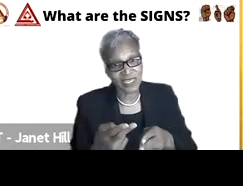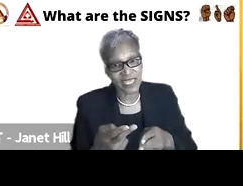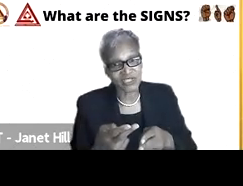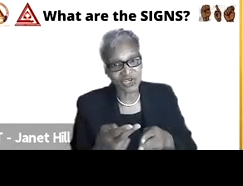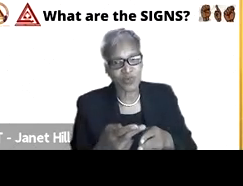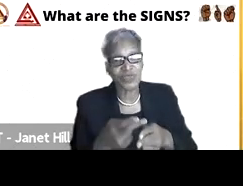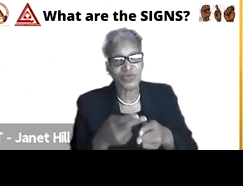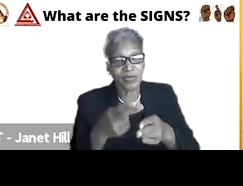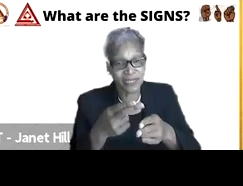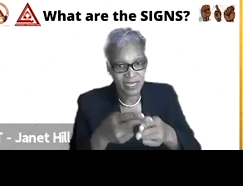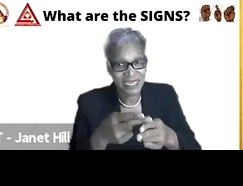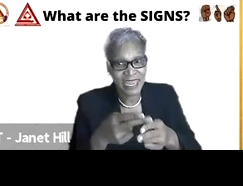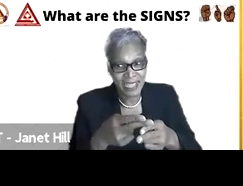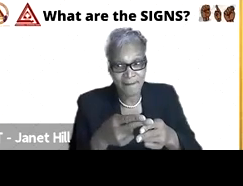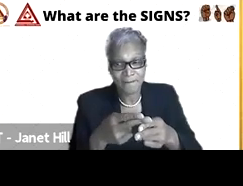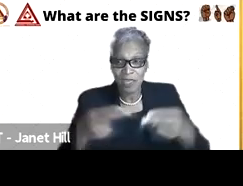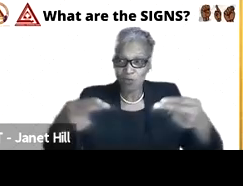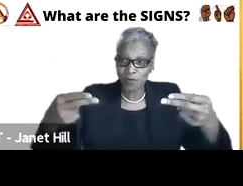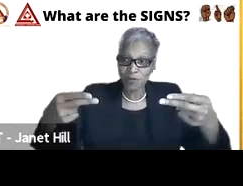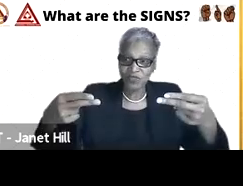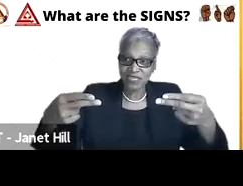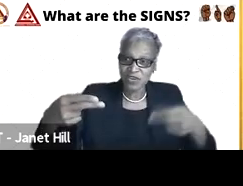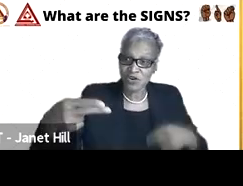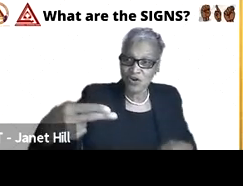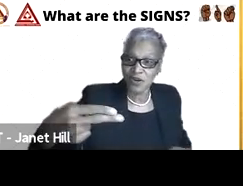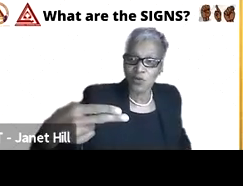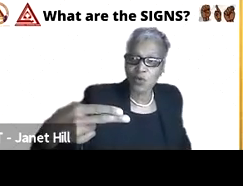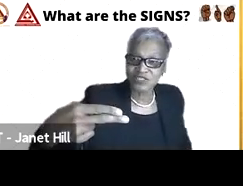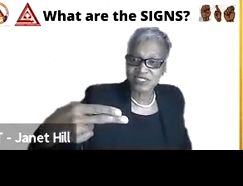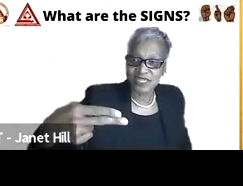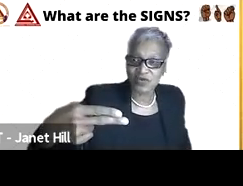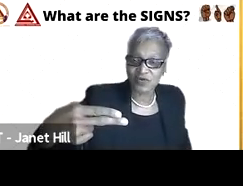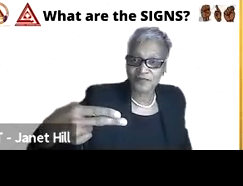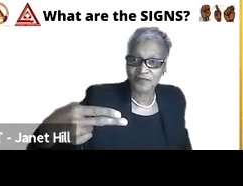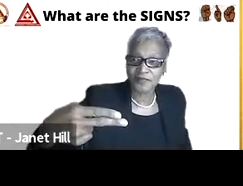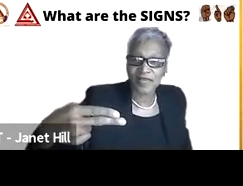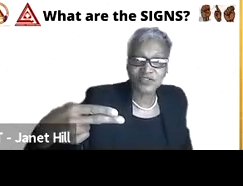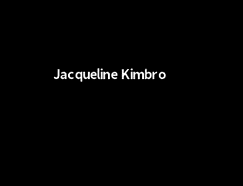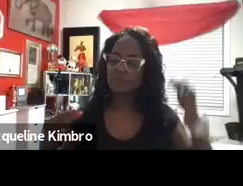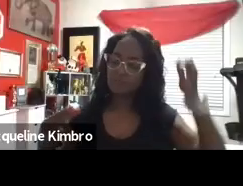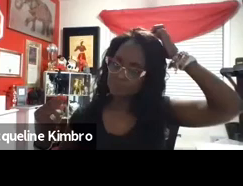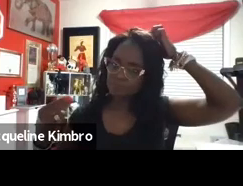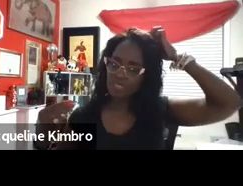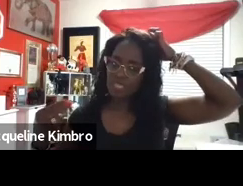hopefully they can share it with you, but name. Remember the letter? What's this letter?